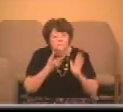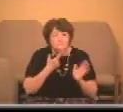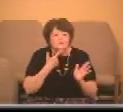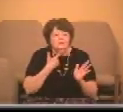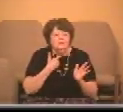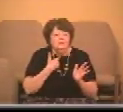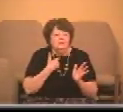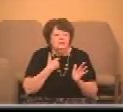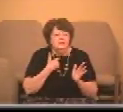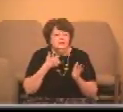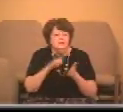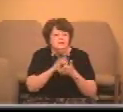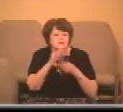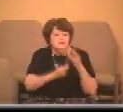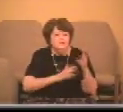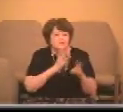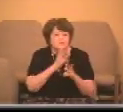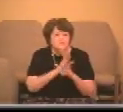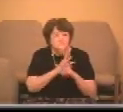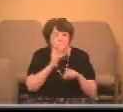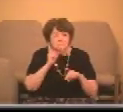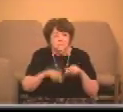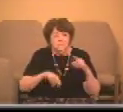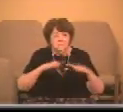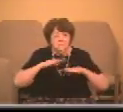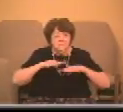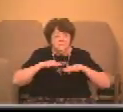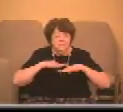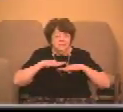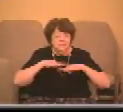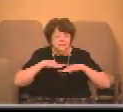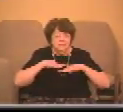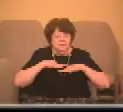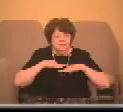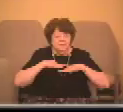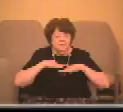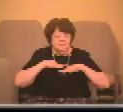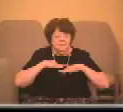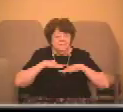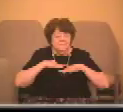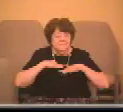greater thirst the words cannot satisfy?